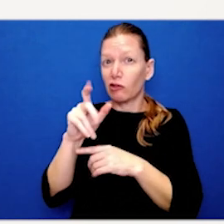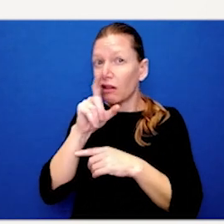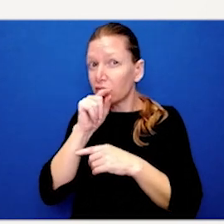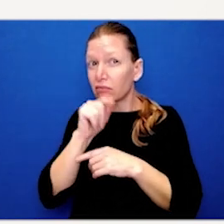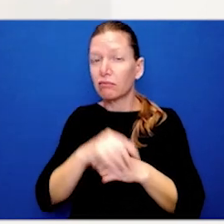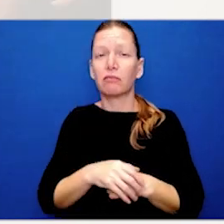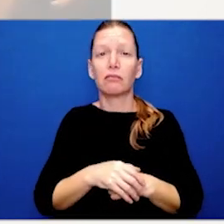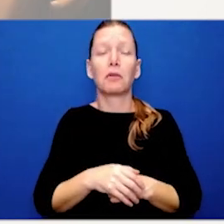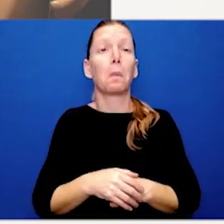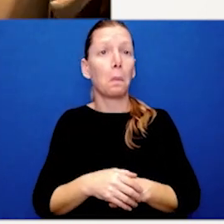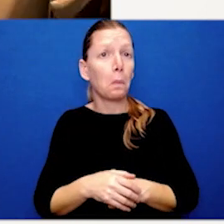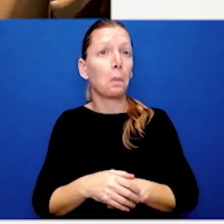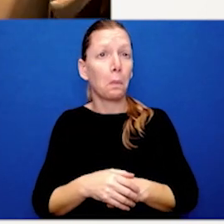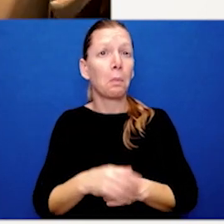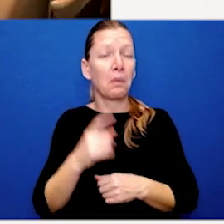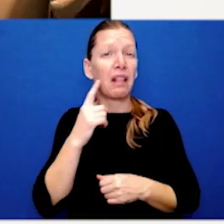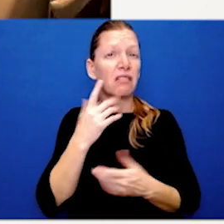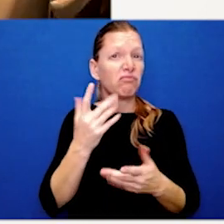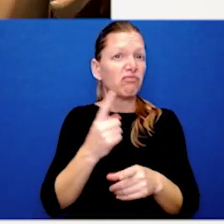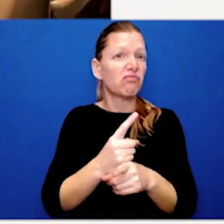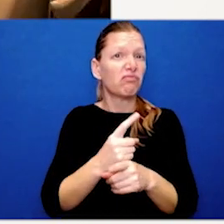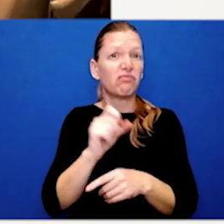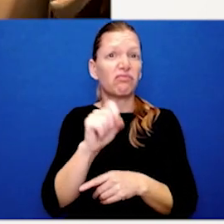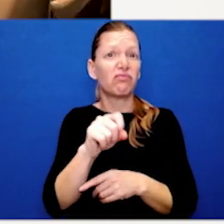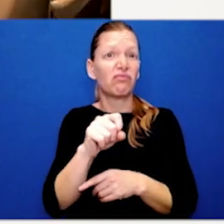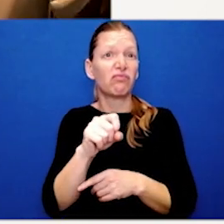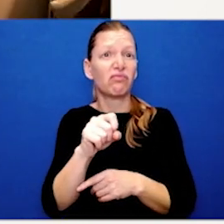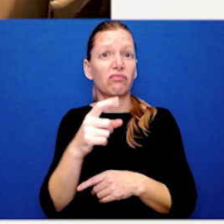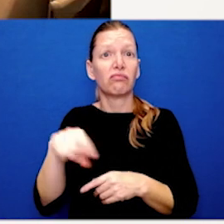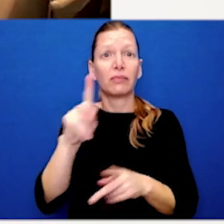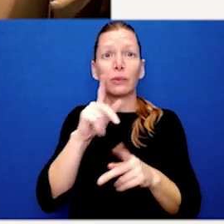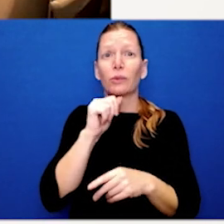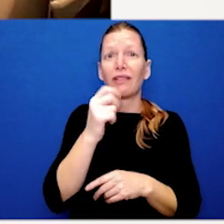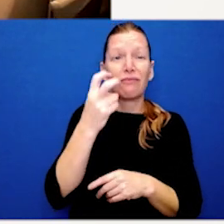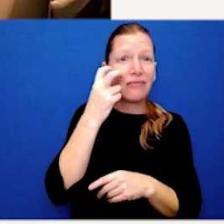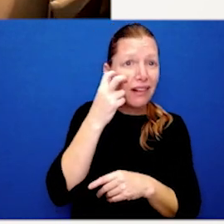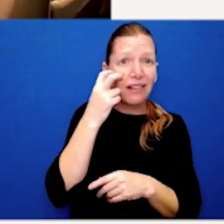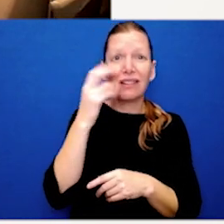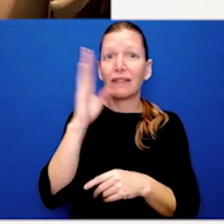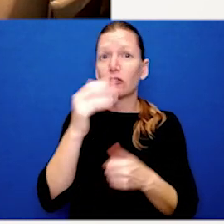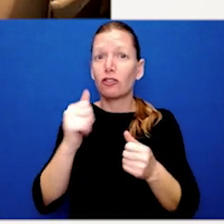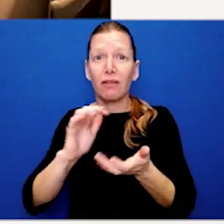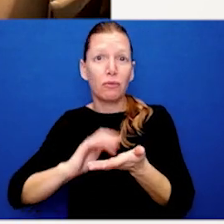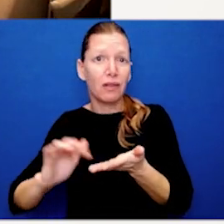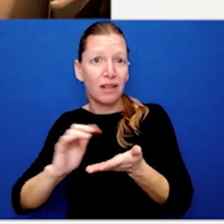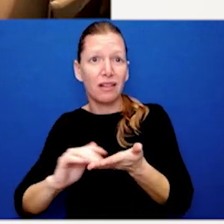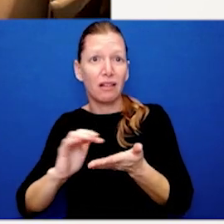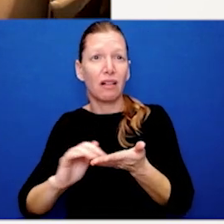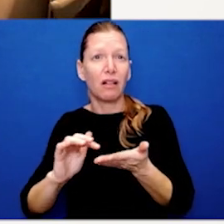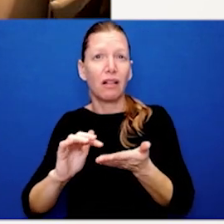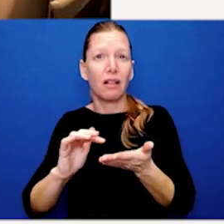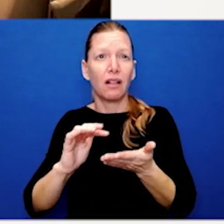I think that's right. I also think that it's possible to share that, right? That for people who are not blind and have never tried